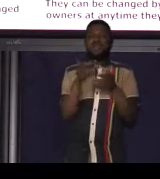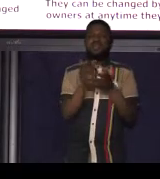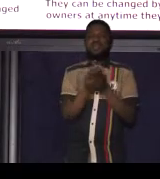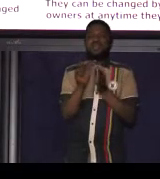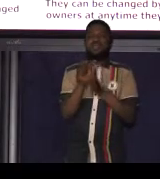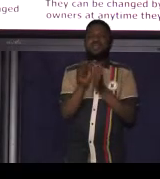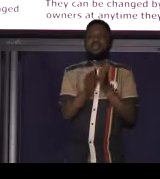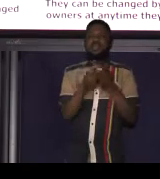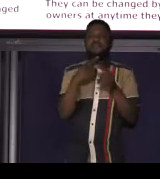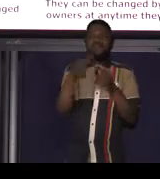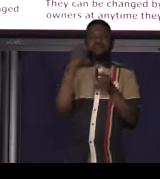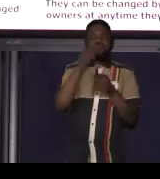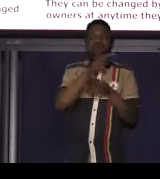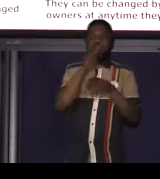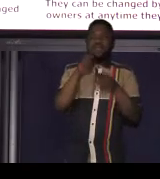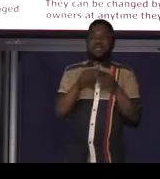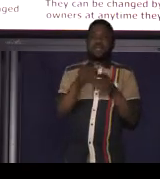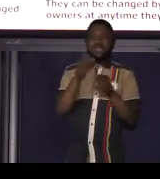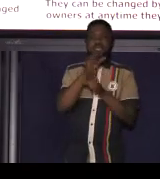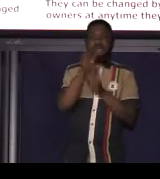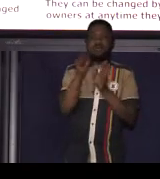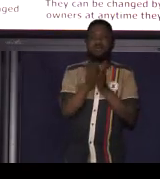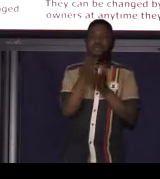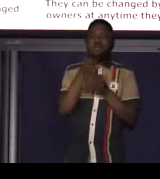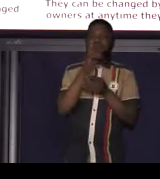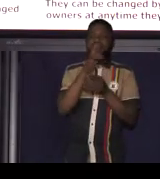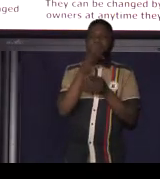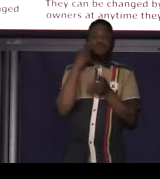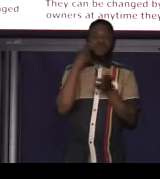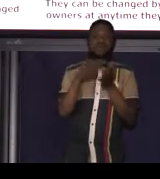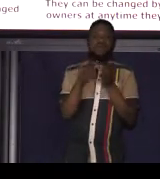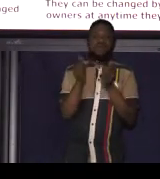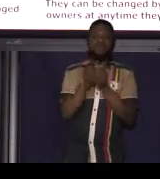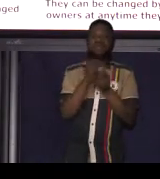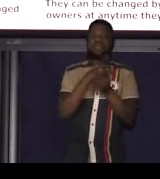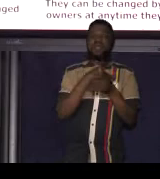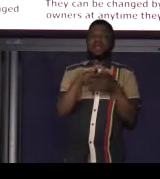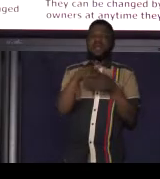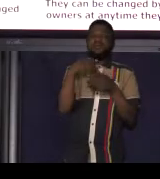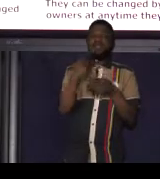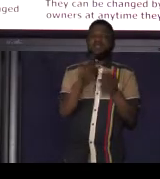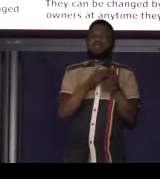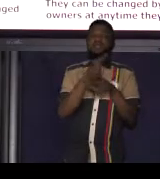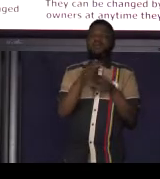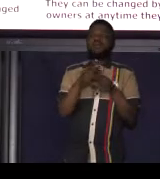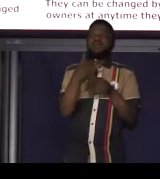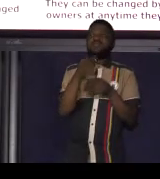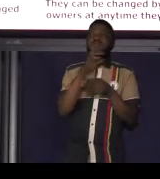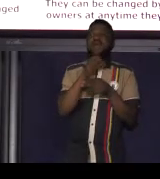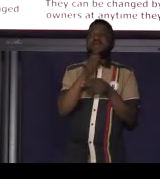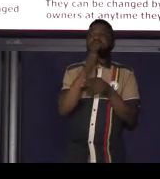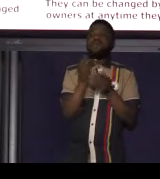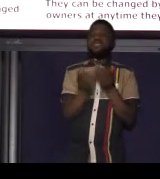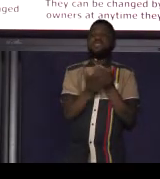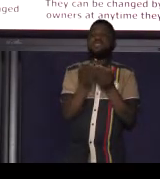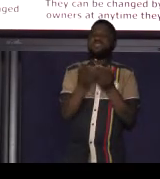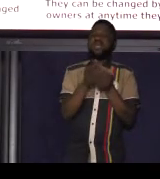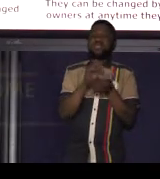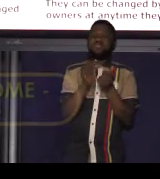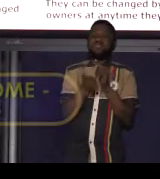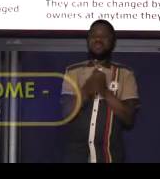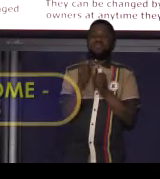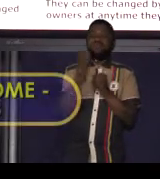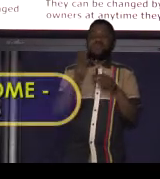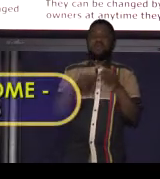within that state, but for national symbols, they are recognized within and outside the nation. Next one, they are not